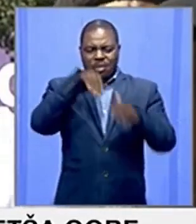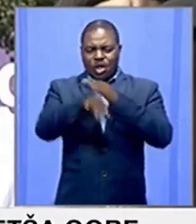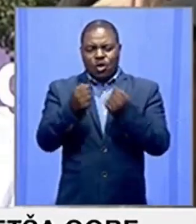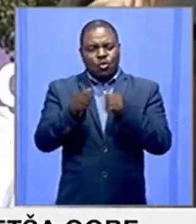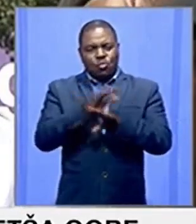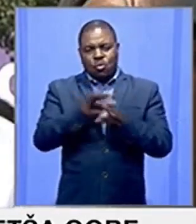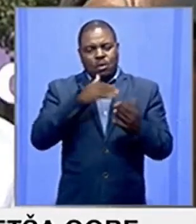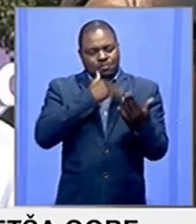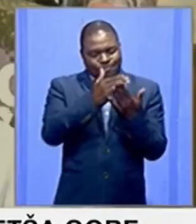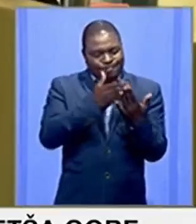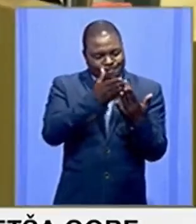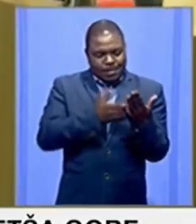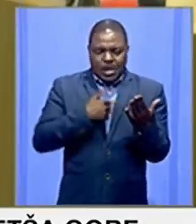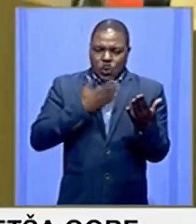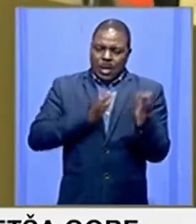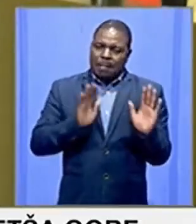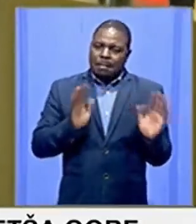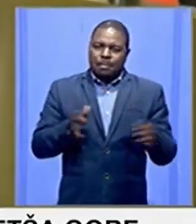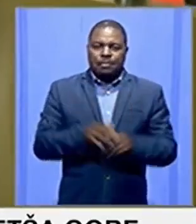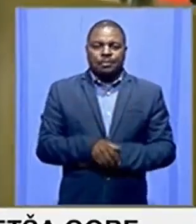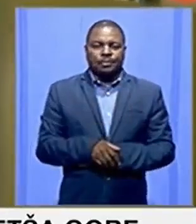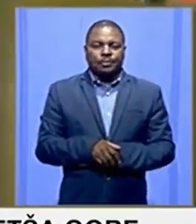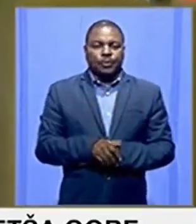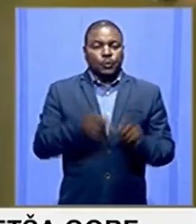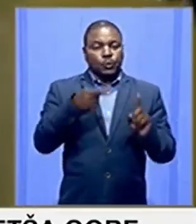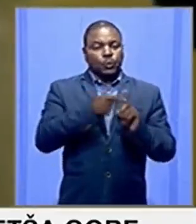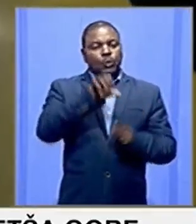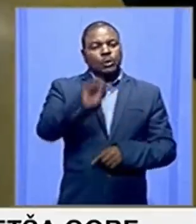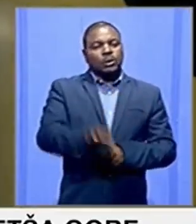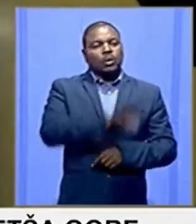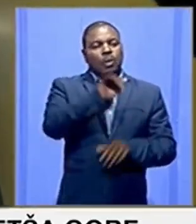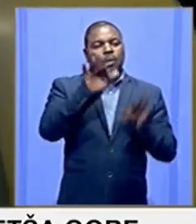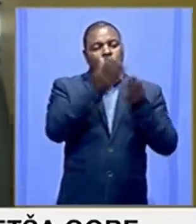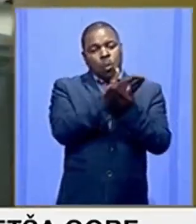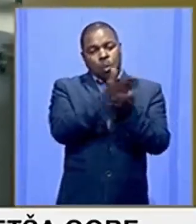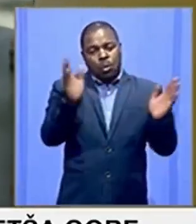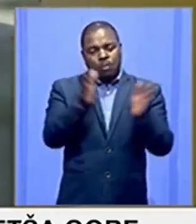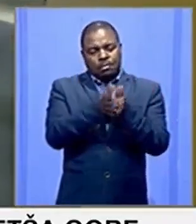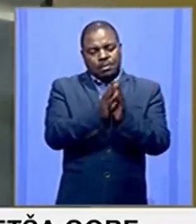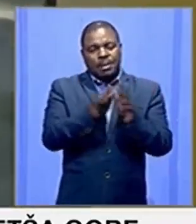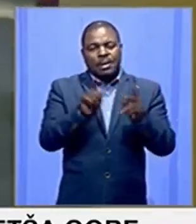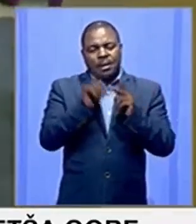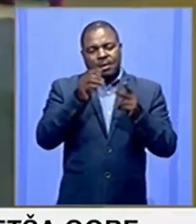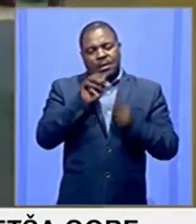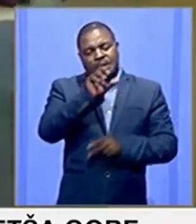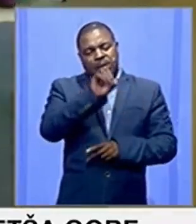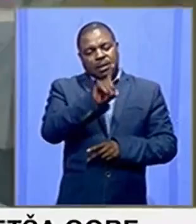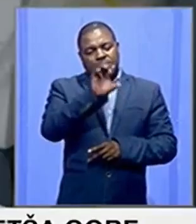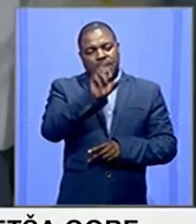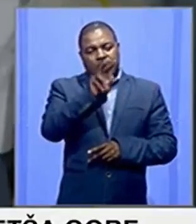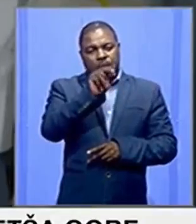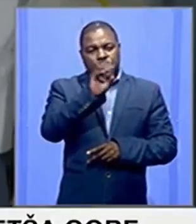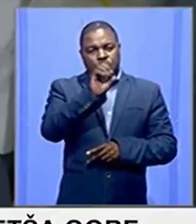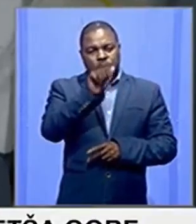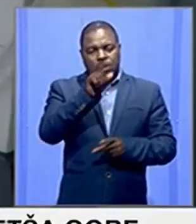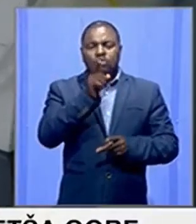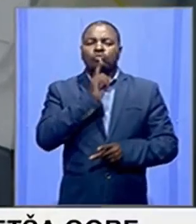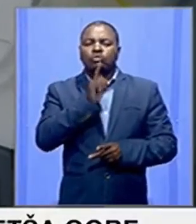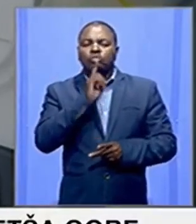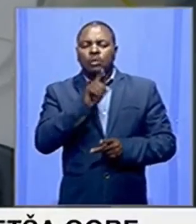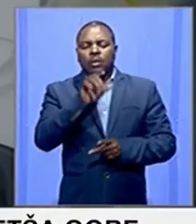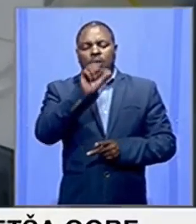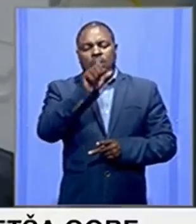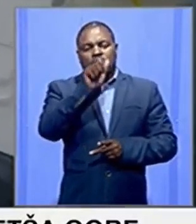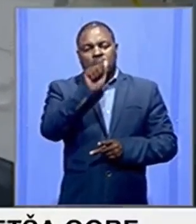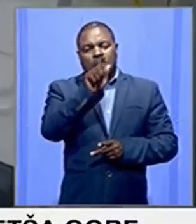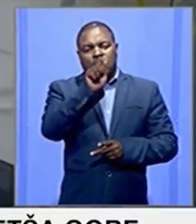ke petition re kopanyeo. O ipiletša go maAfrika Borwa ka moka go akaretswa mekgatlo wa baoki wa dinosa wa barutiši